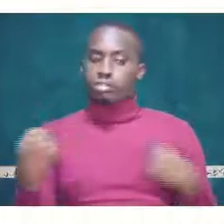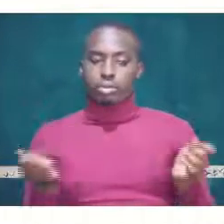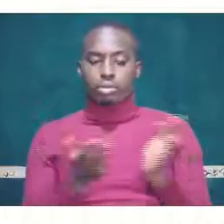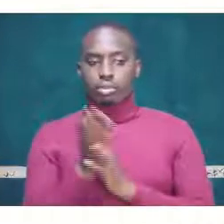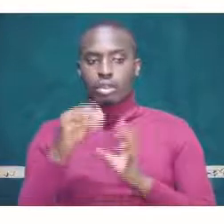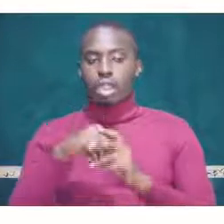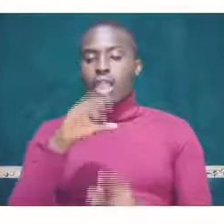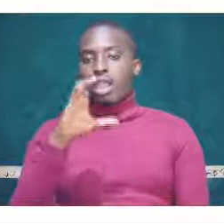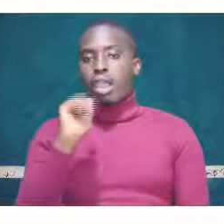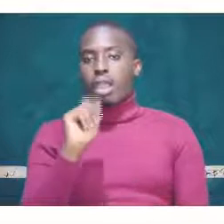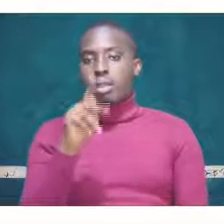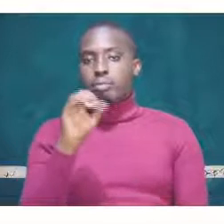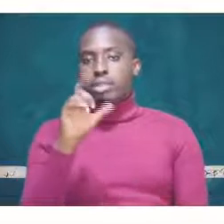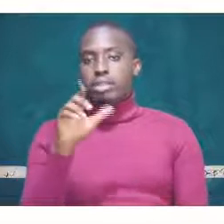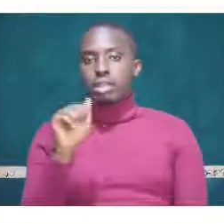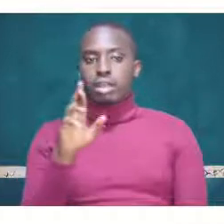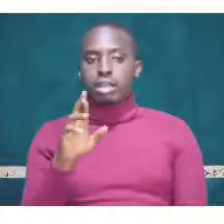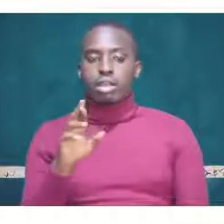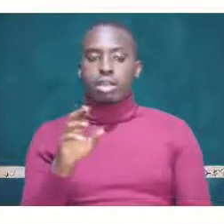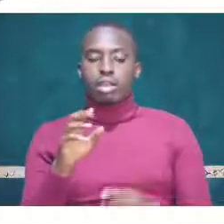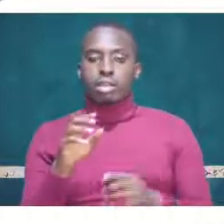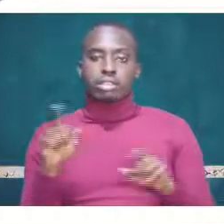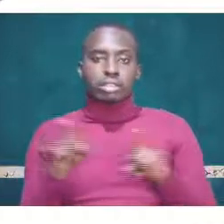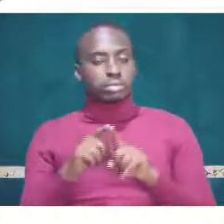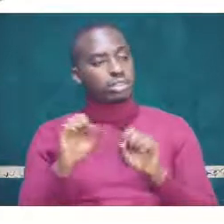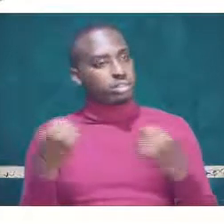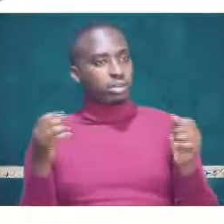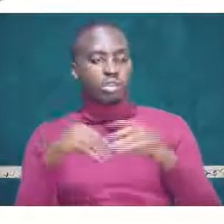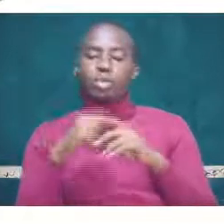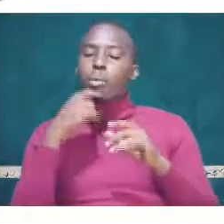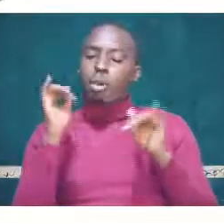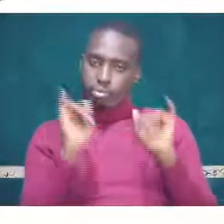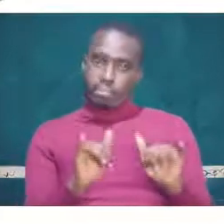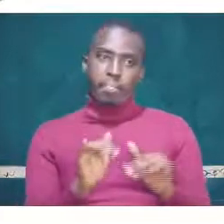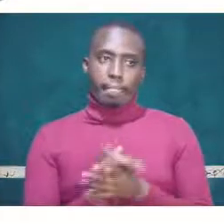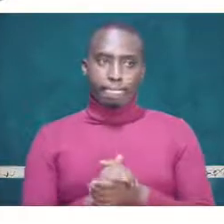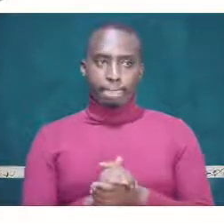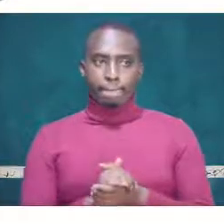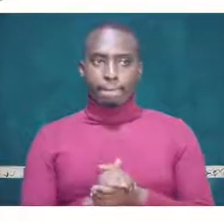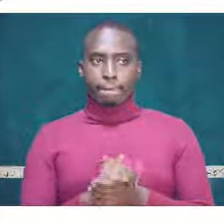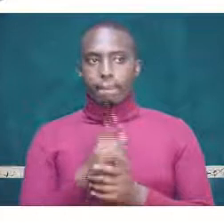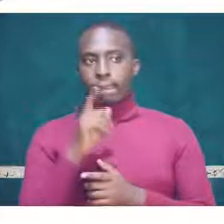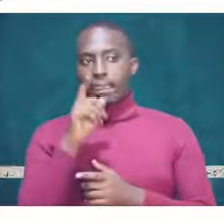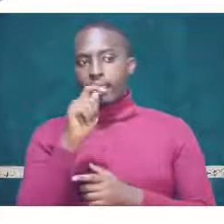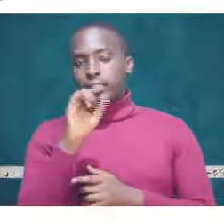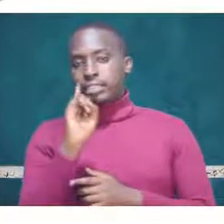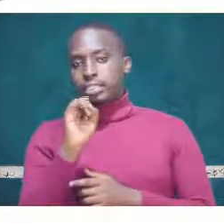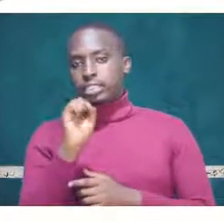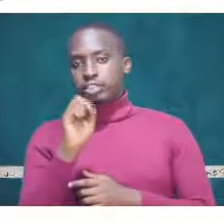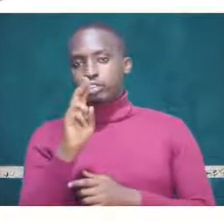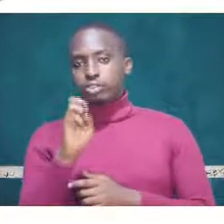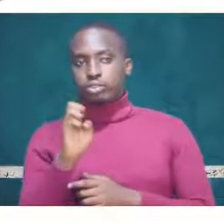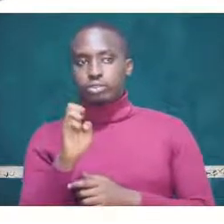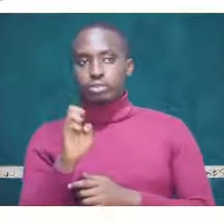capillary wall. So if they don't pass through, they will have to be retained there. The tissue fluid is similar to the plasma. As